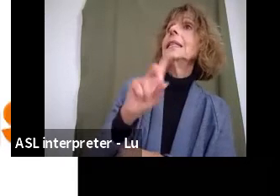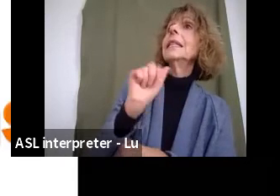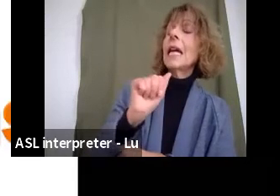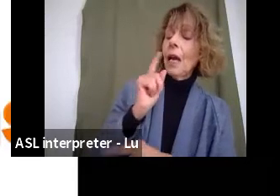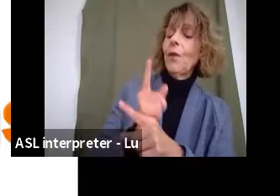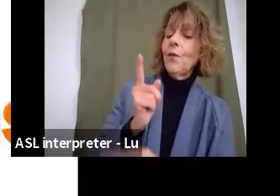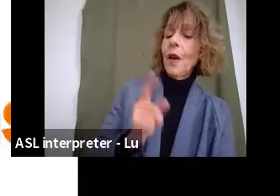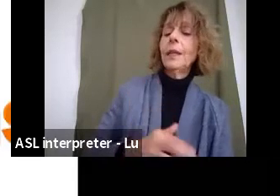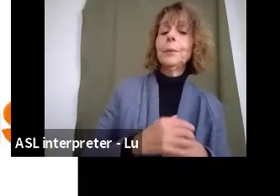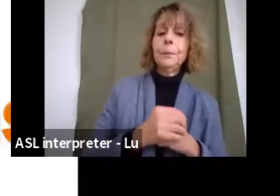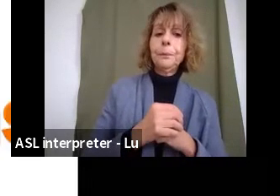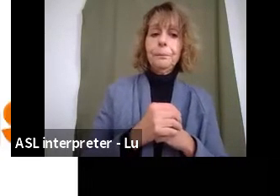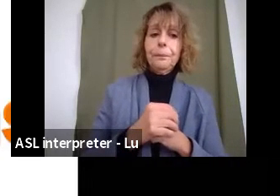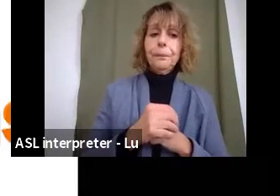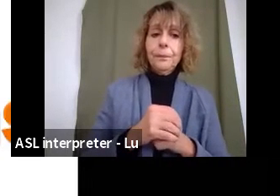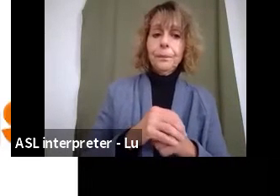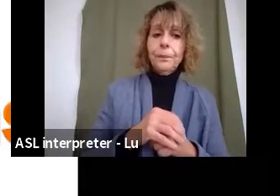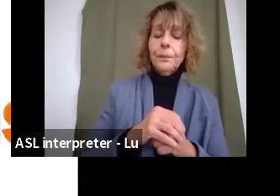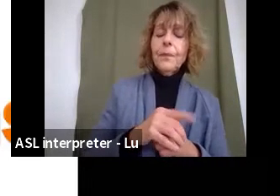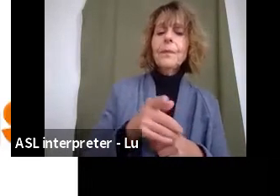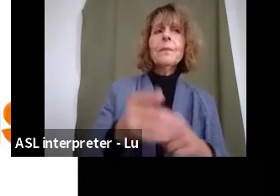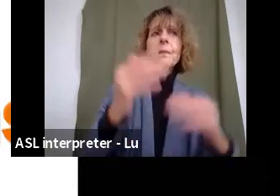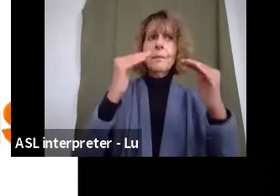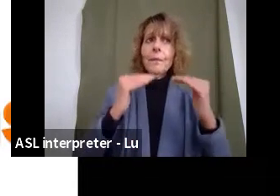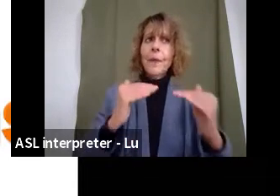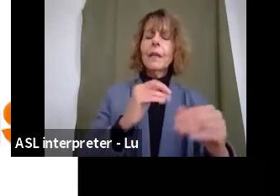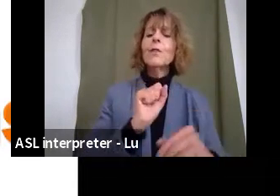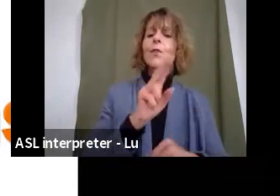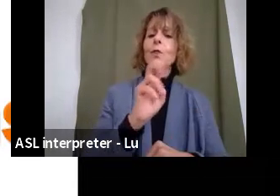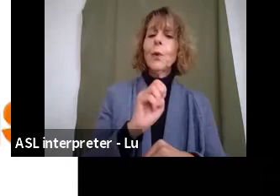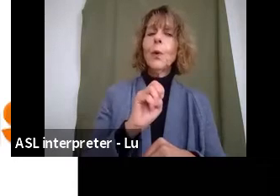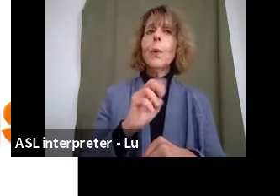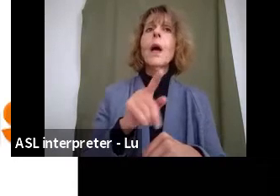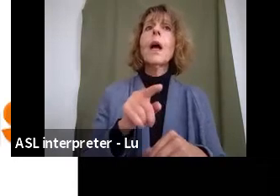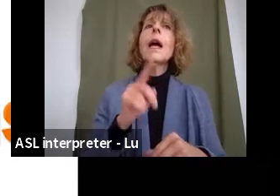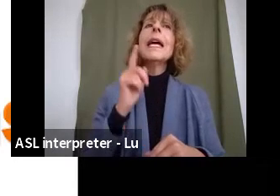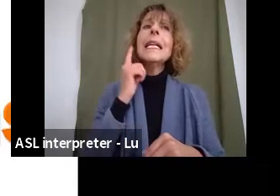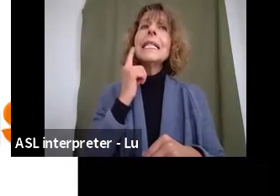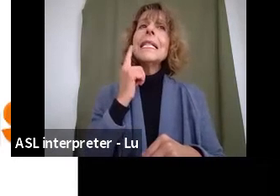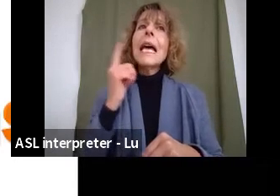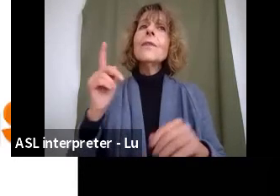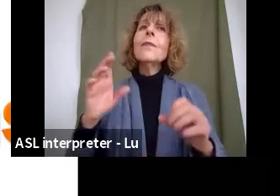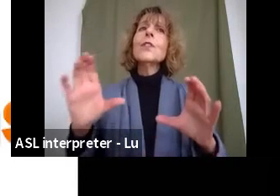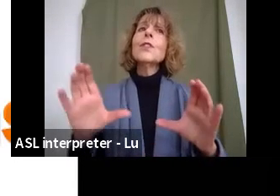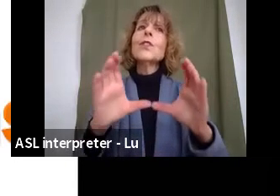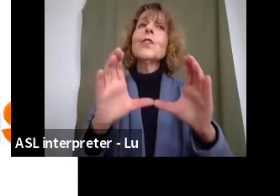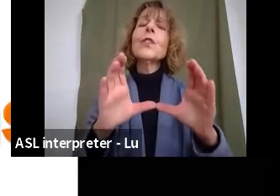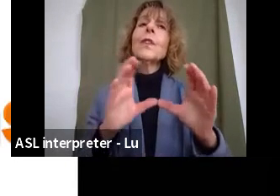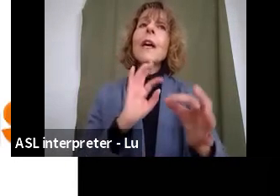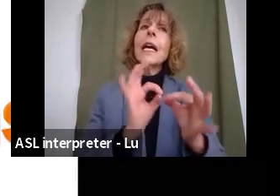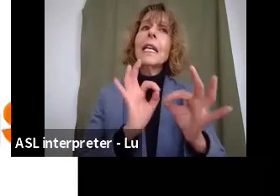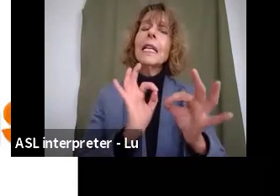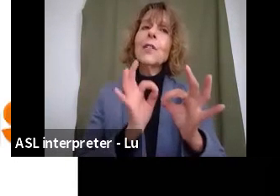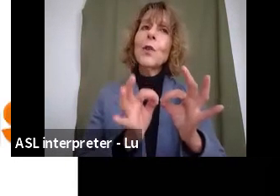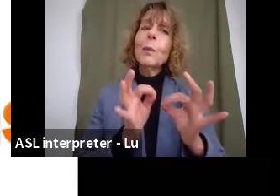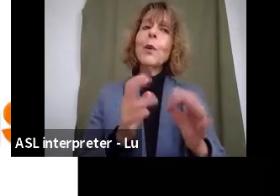assumed that applies to deaf certified interpreter too, to fit patients' communication needs with ASL